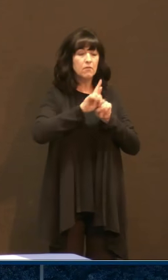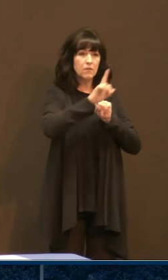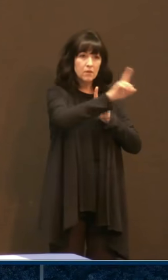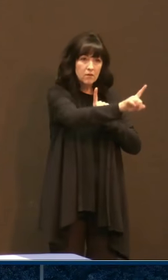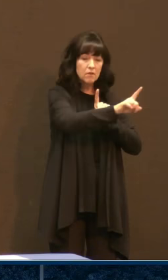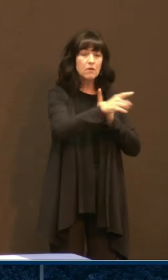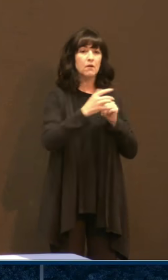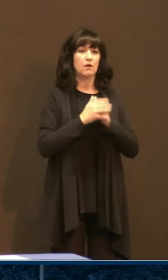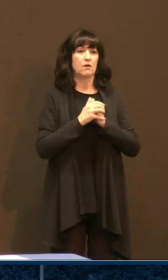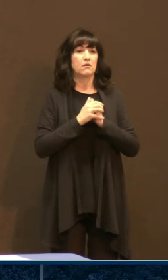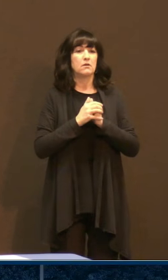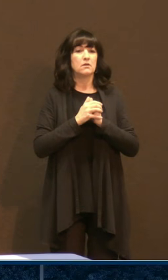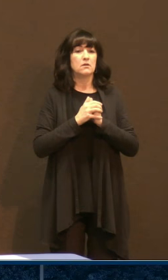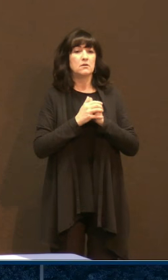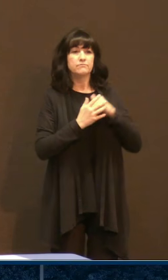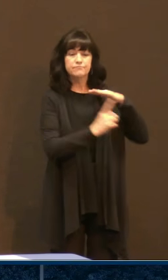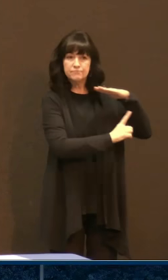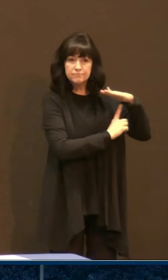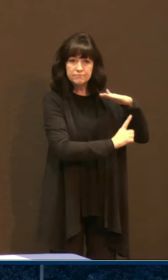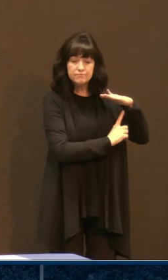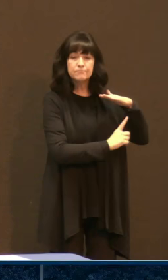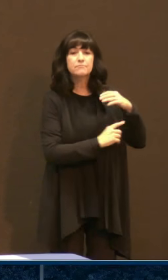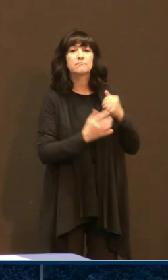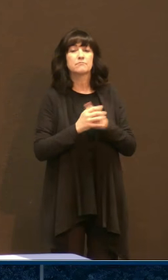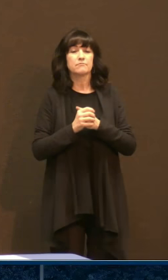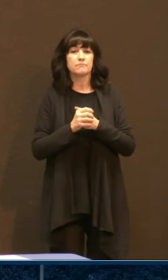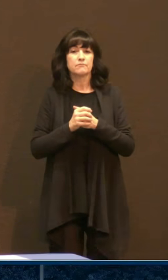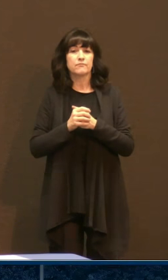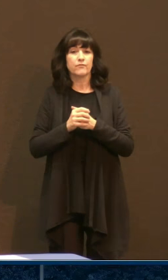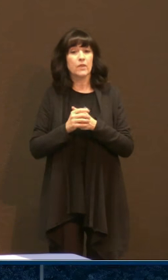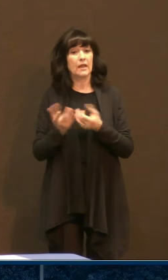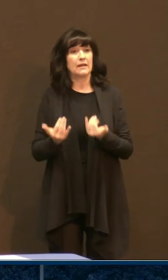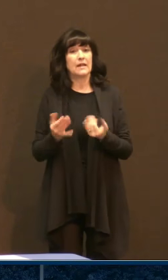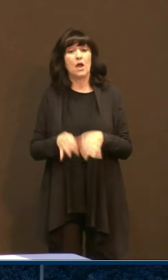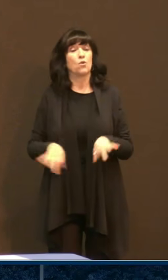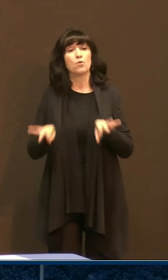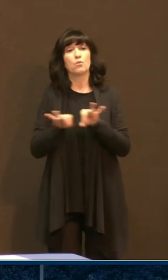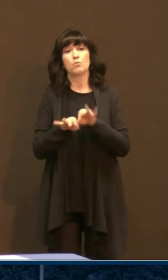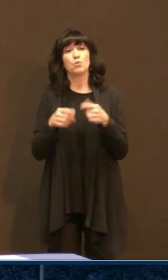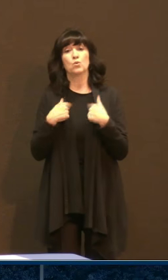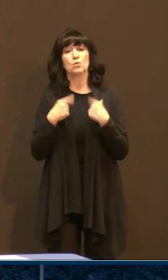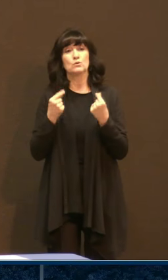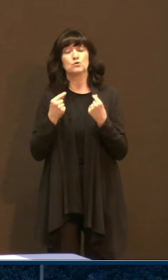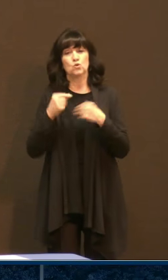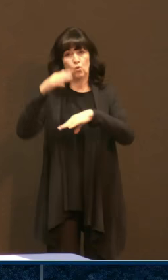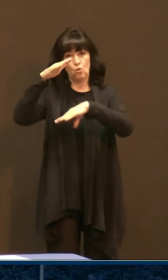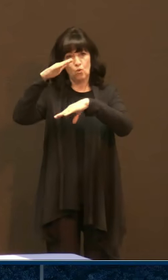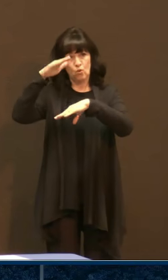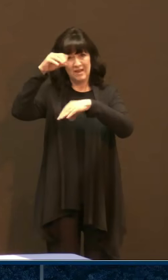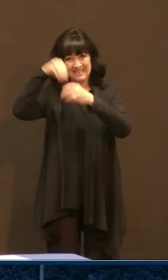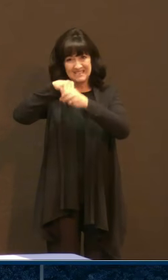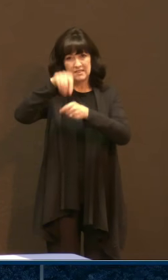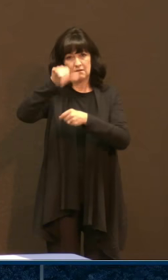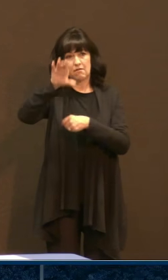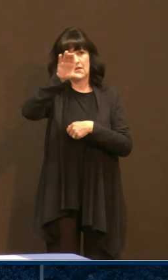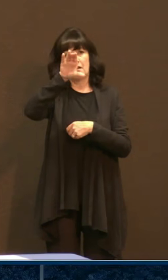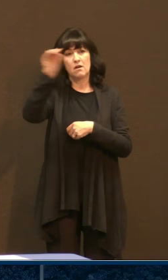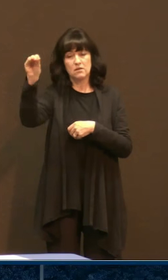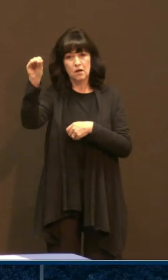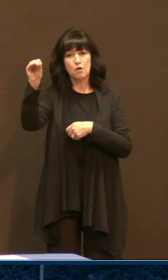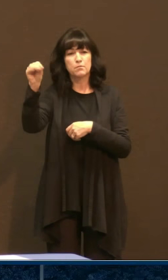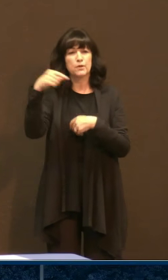saying, now, an important piece of what we're doing is really on-site, better